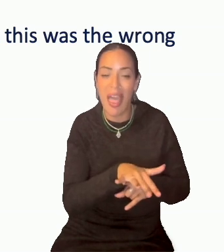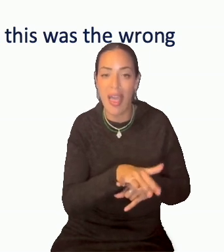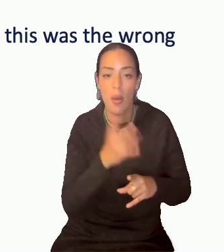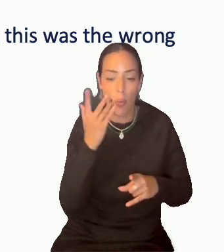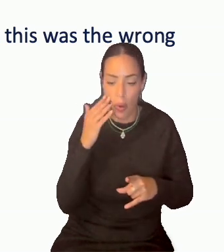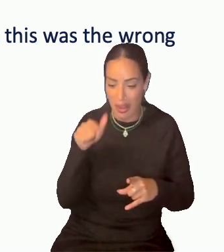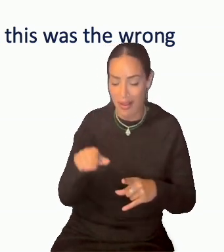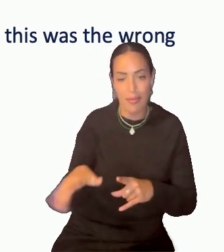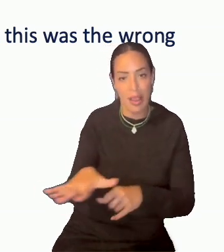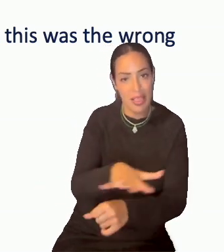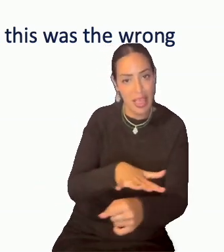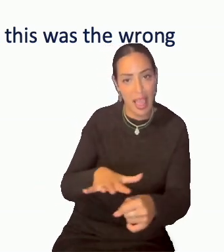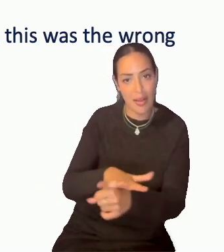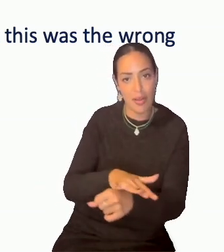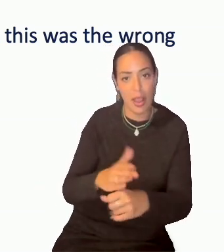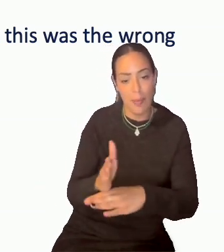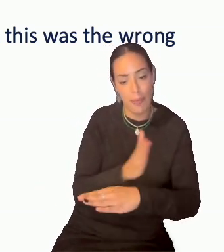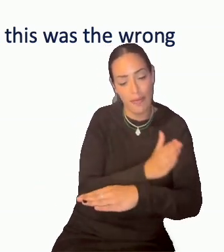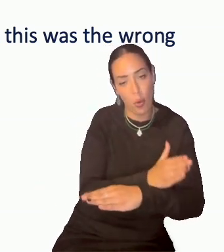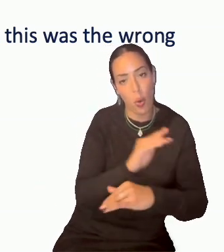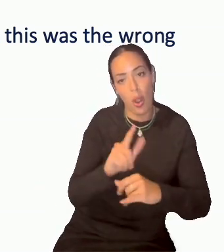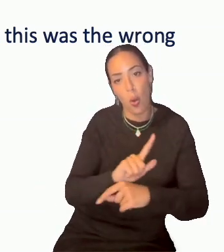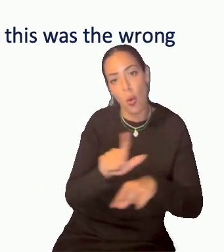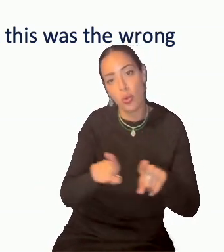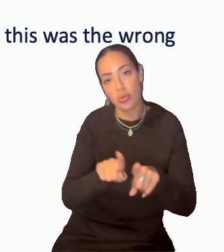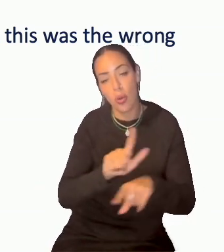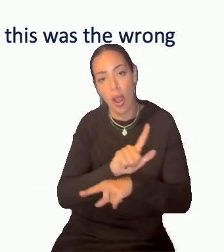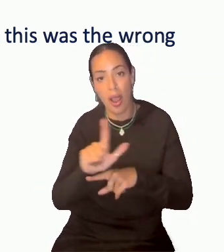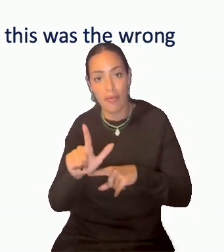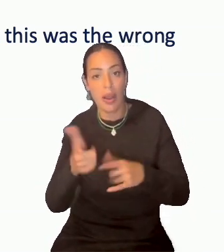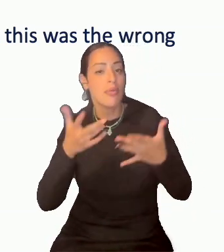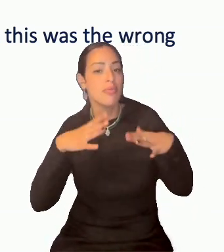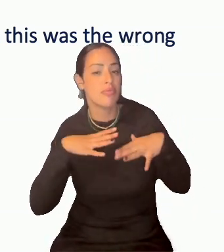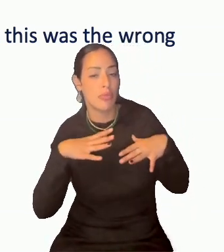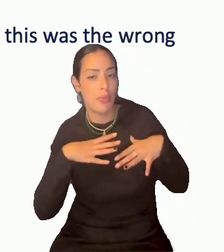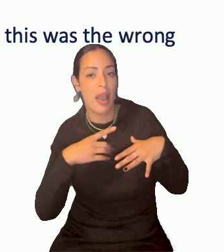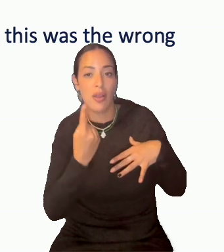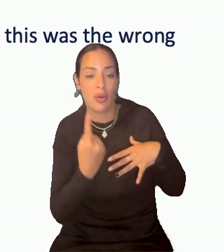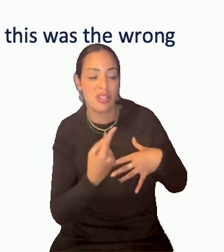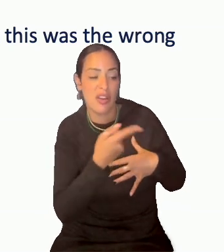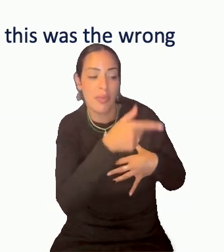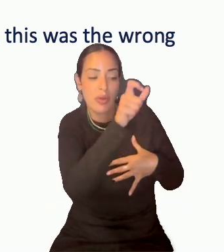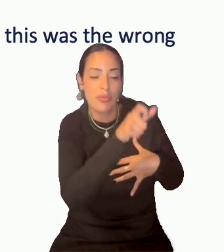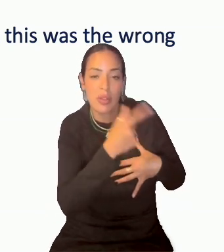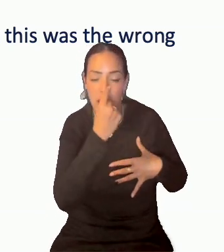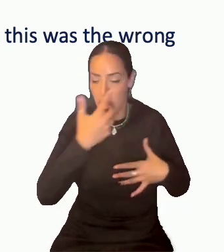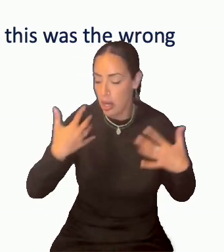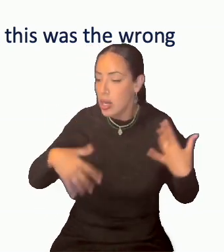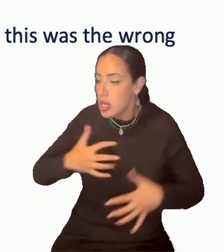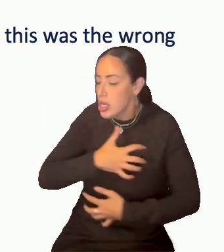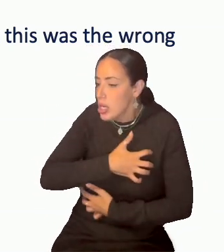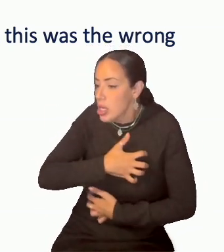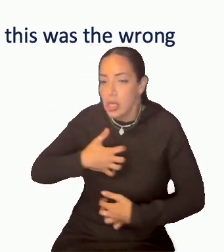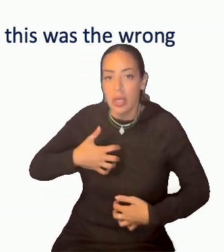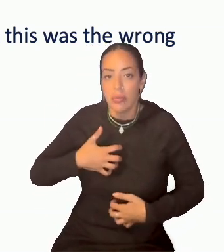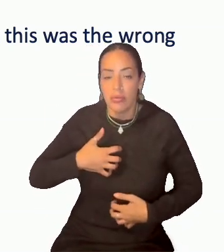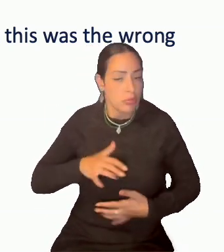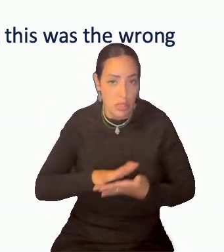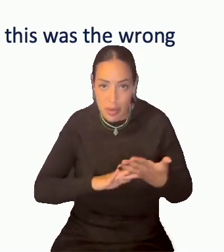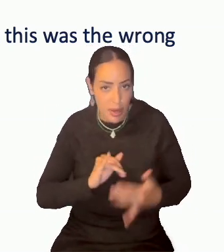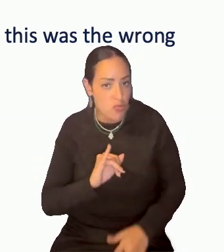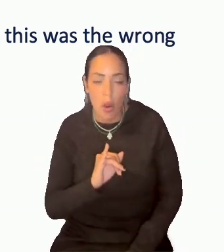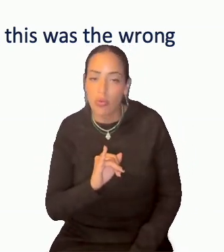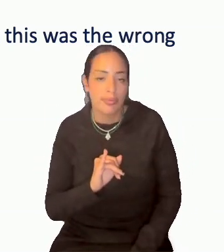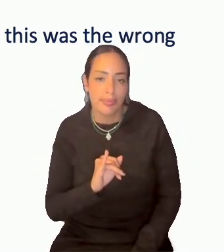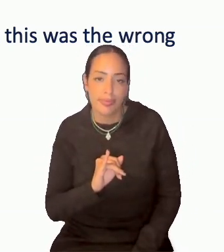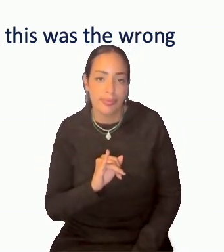afterwards. You should also be prepared that someone may find it extremely distressing to attend the scene. However, this doesn't mean that it was the wrong thing to